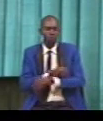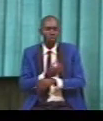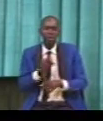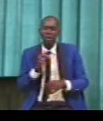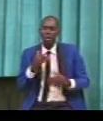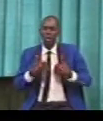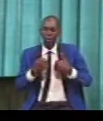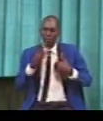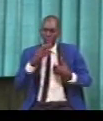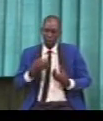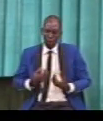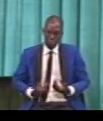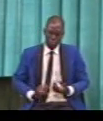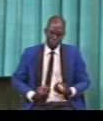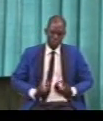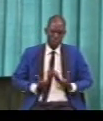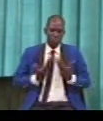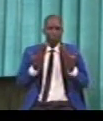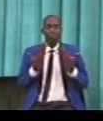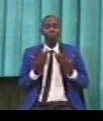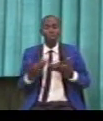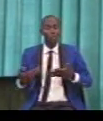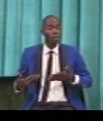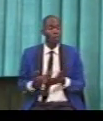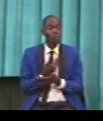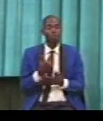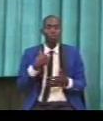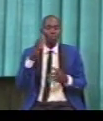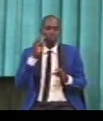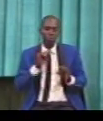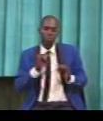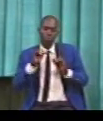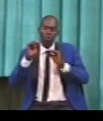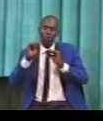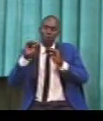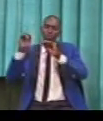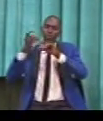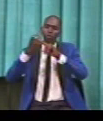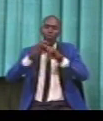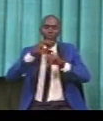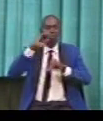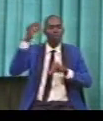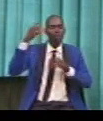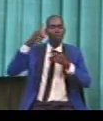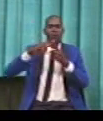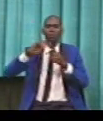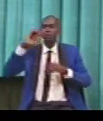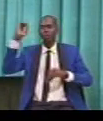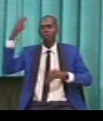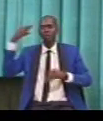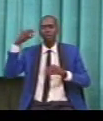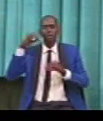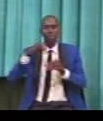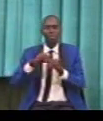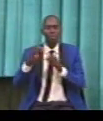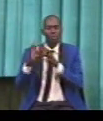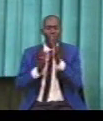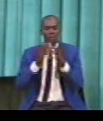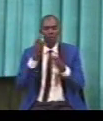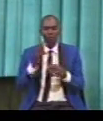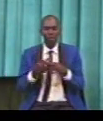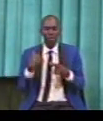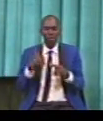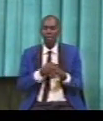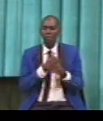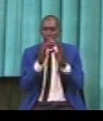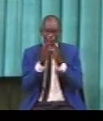march on from glory to glory, from strength to strength, from faith to faith, from grace to grace. In Jesus' name we